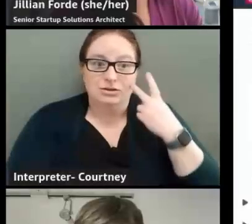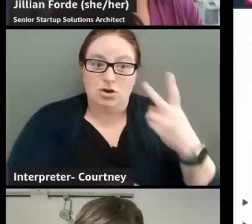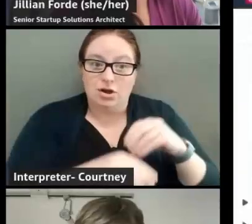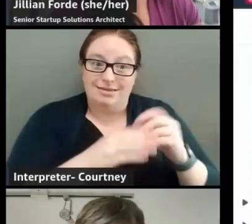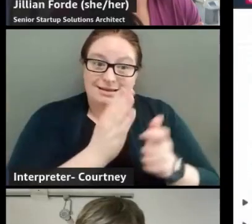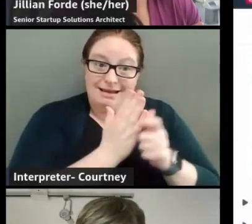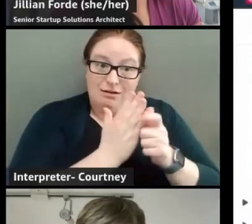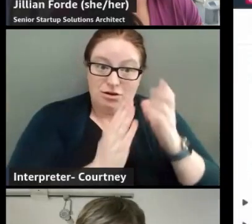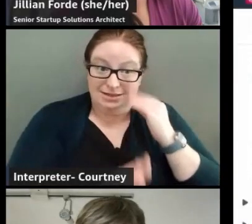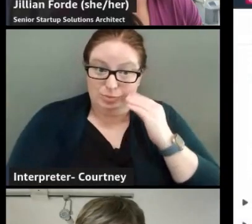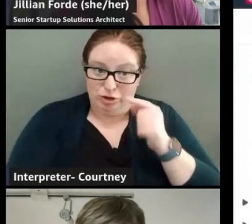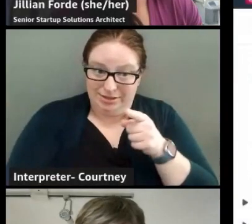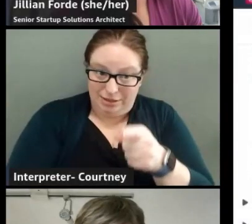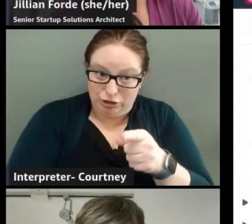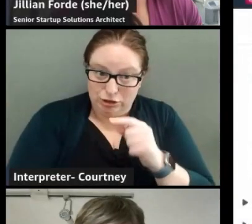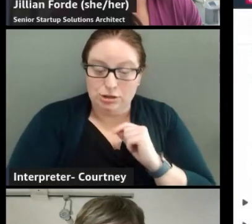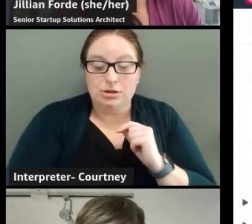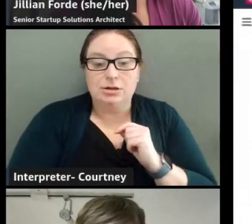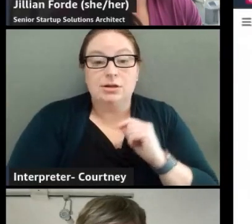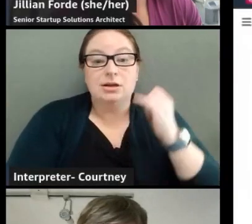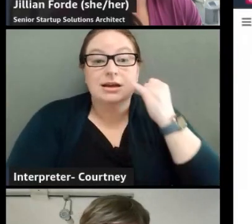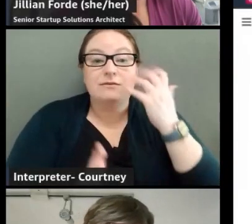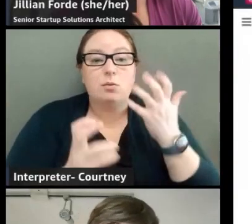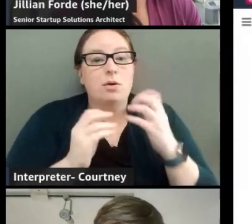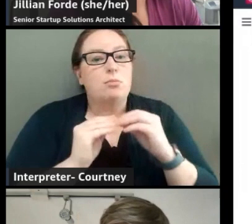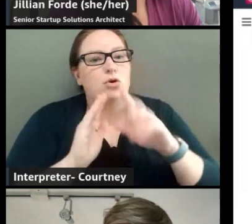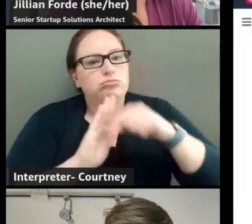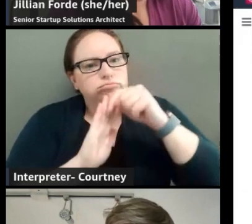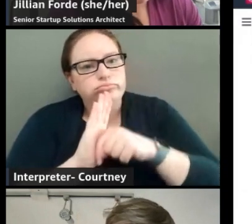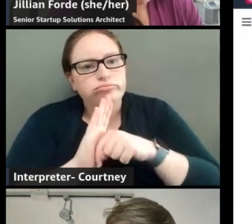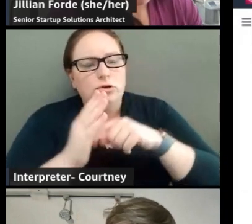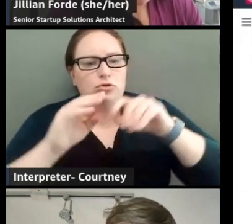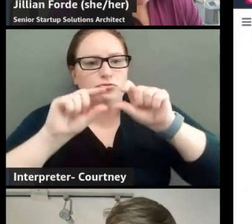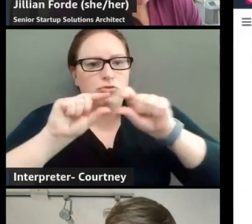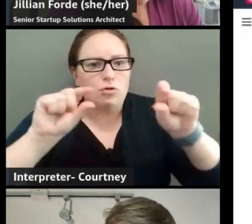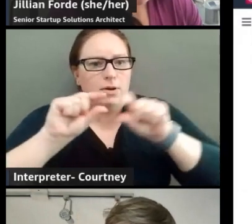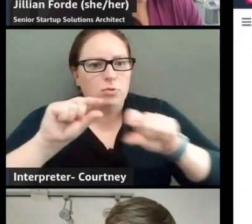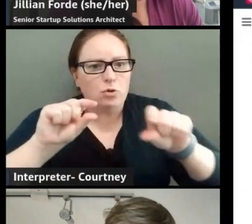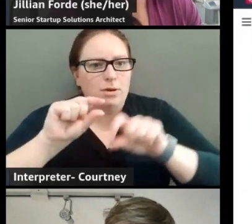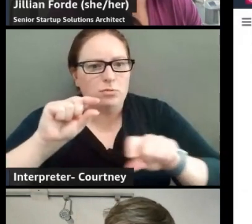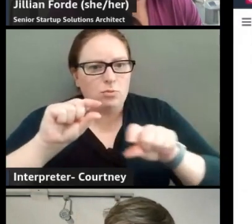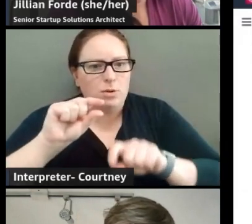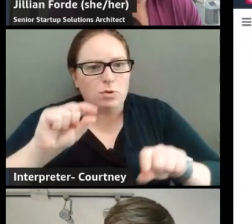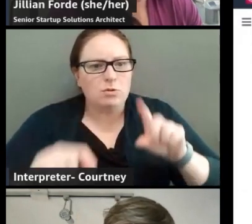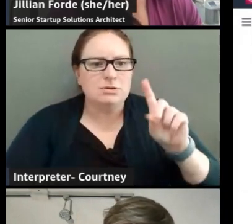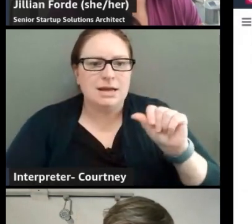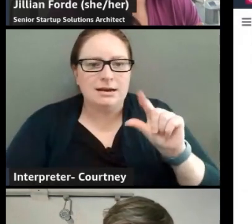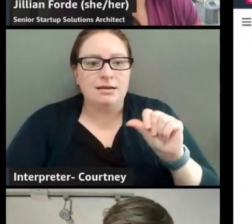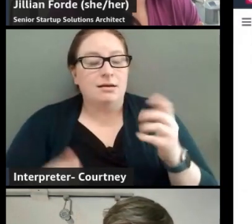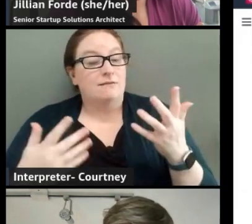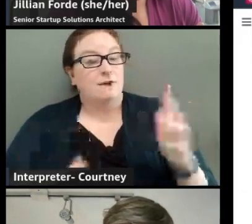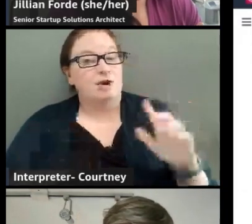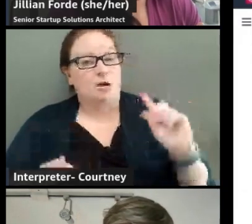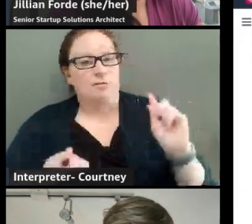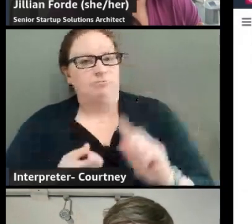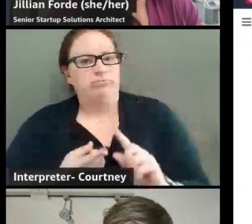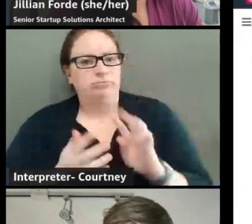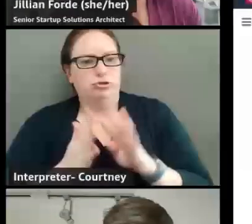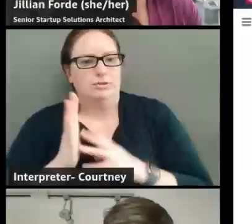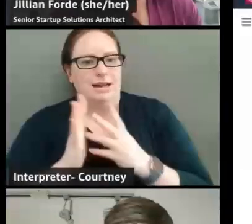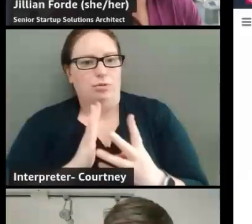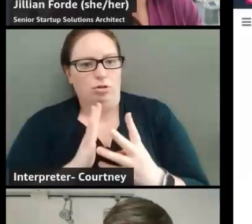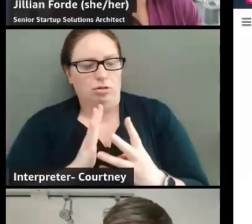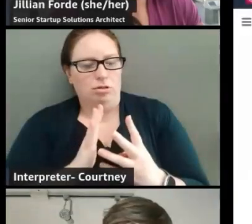here. And now if I want to go and look at the more in-depth row by row data, so as mentioned, I already have serialized this down to a table that's in